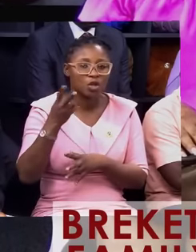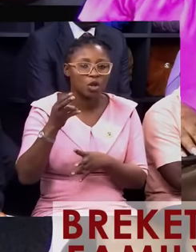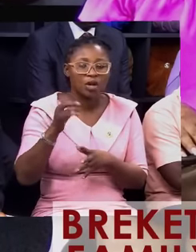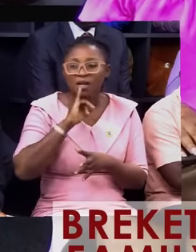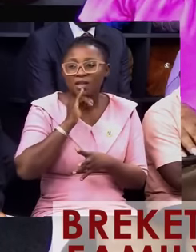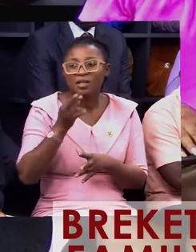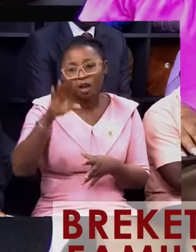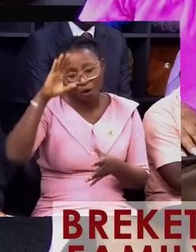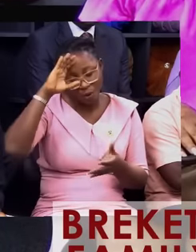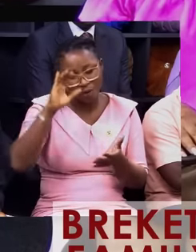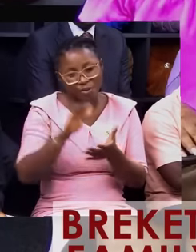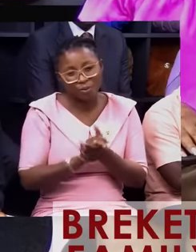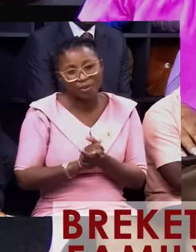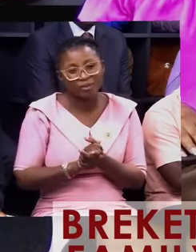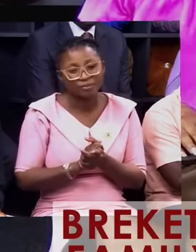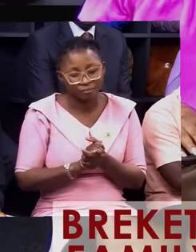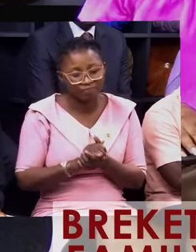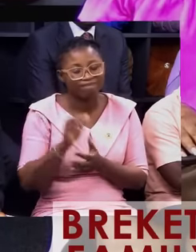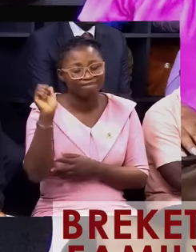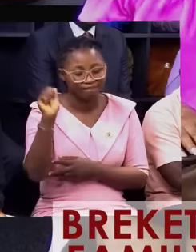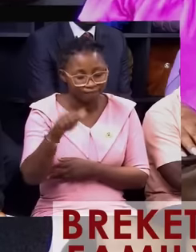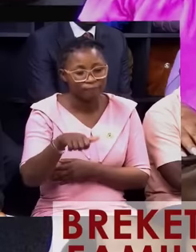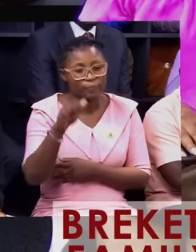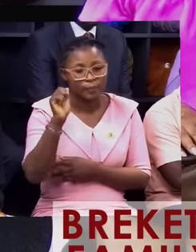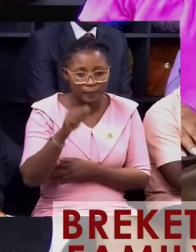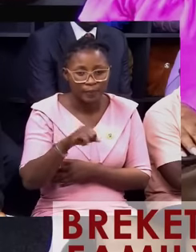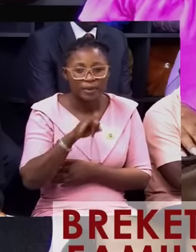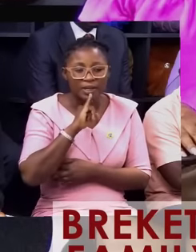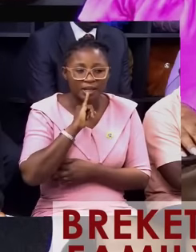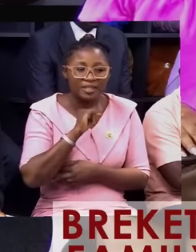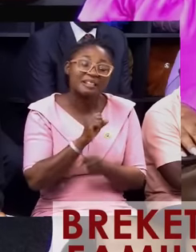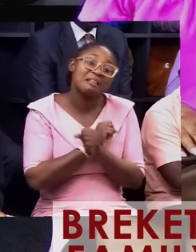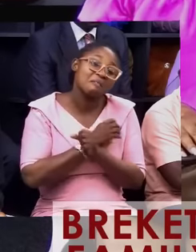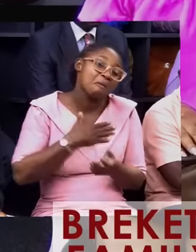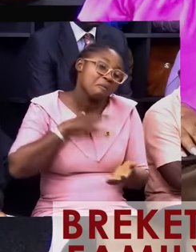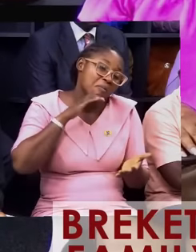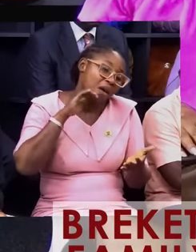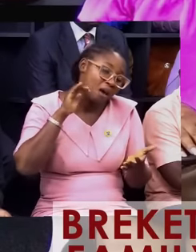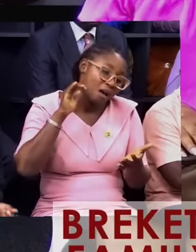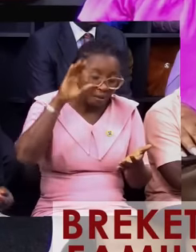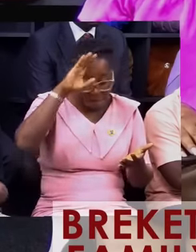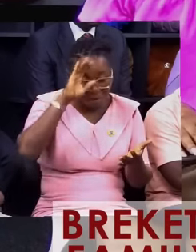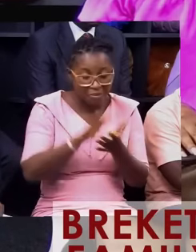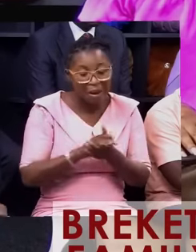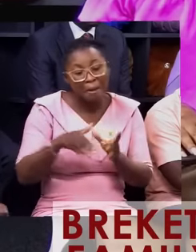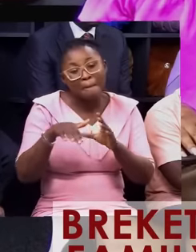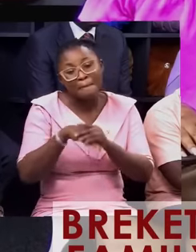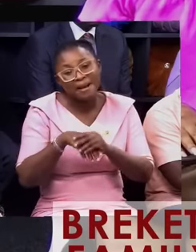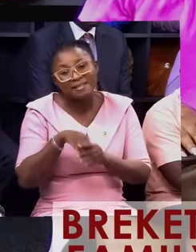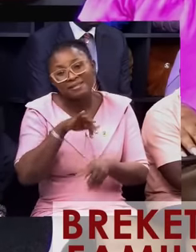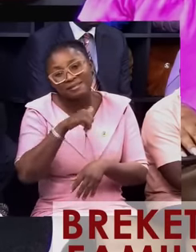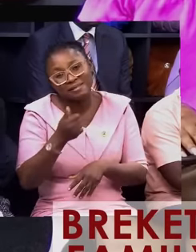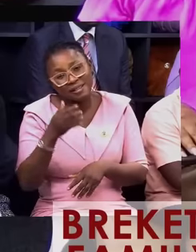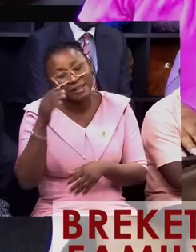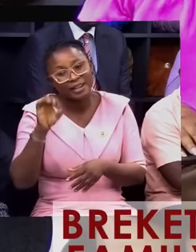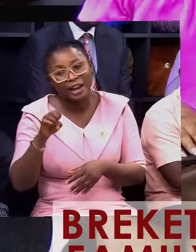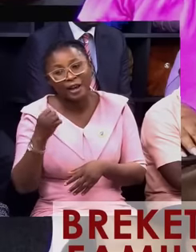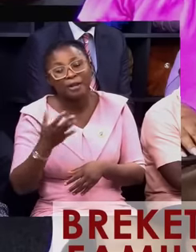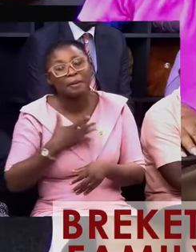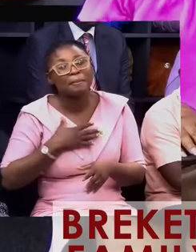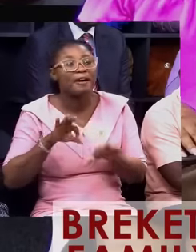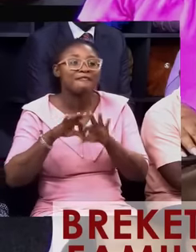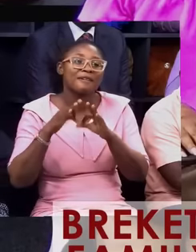their husband yes it is love my husband married somebody else my husband's family is trying